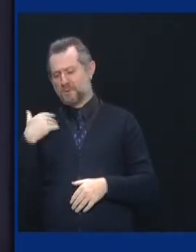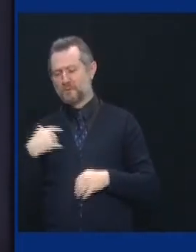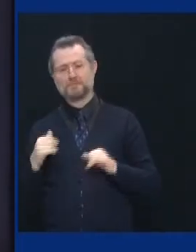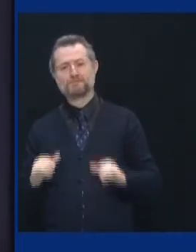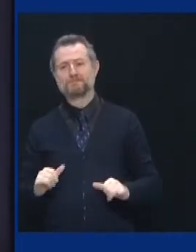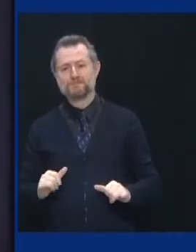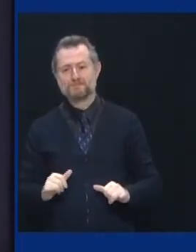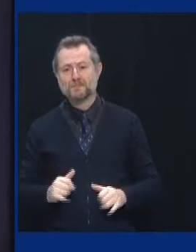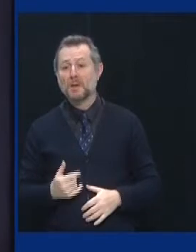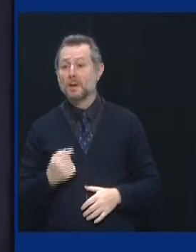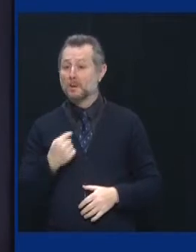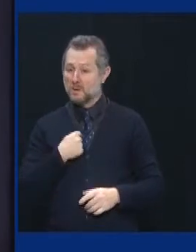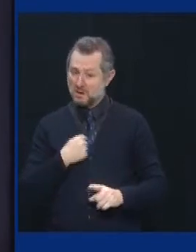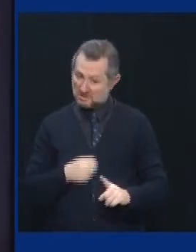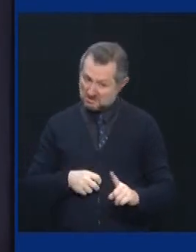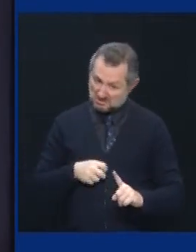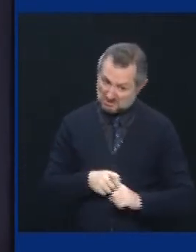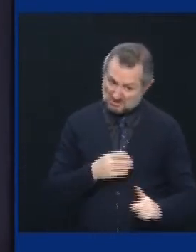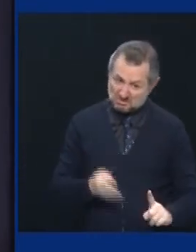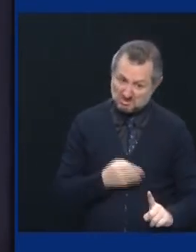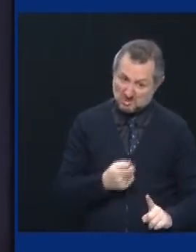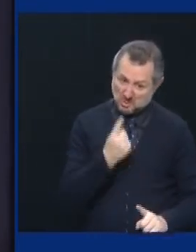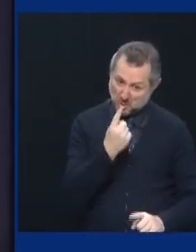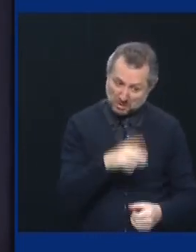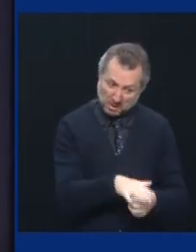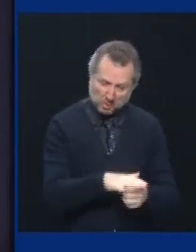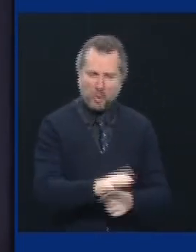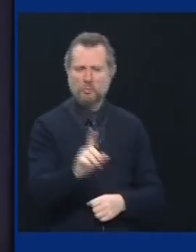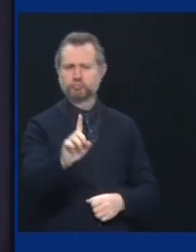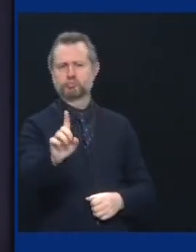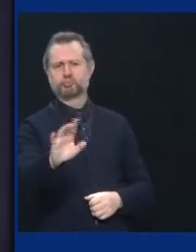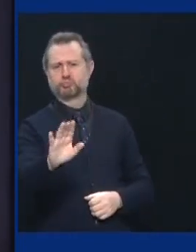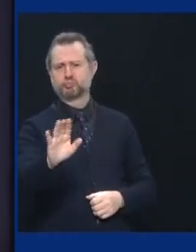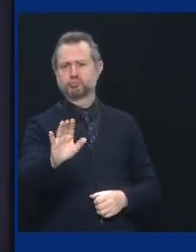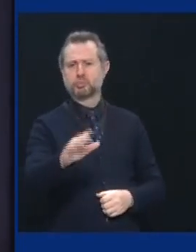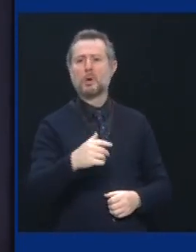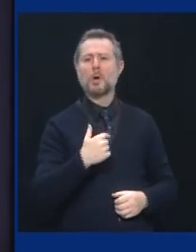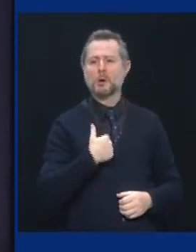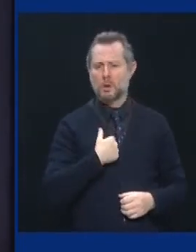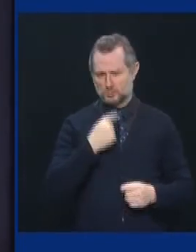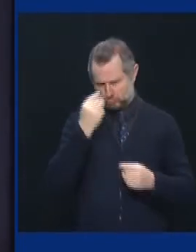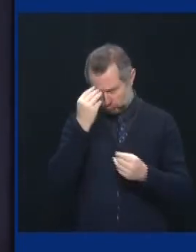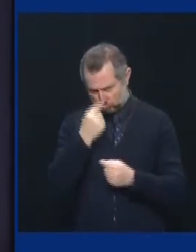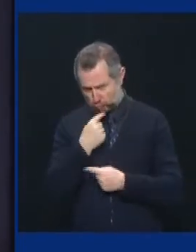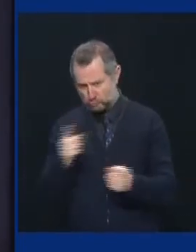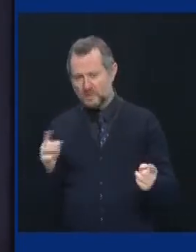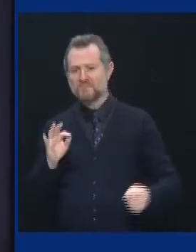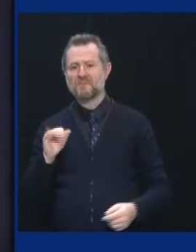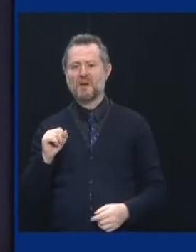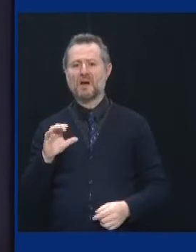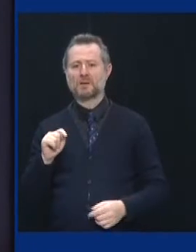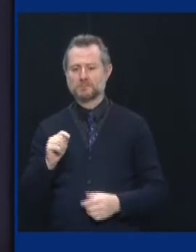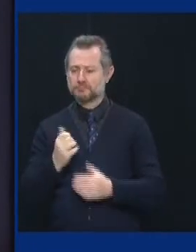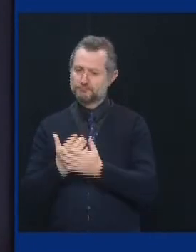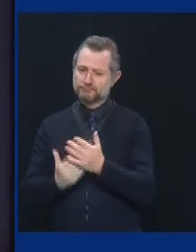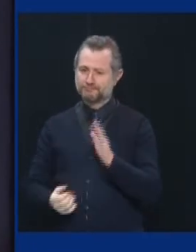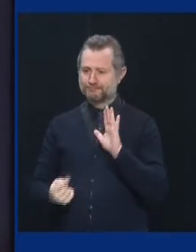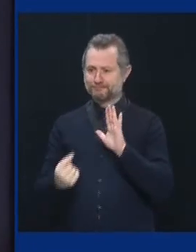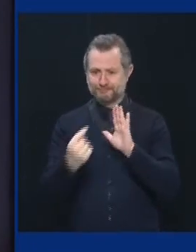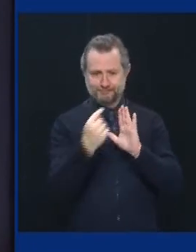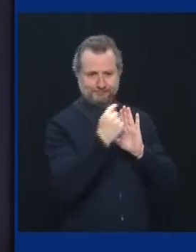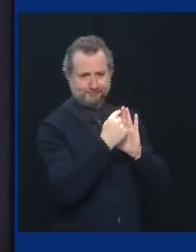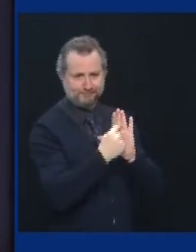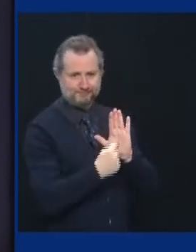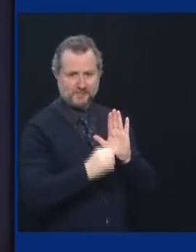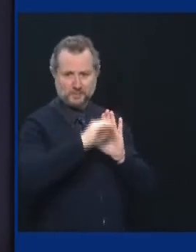call out anyone. I gave New Yorkers the facts. Here are the statewide numbers. Here are the regions by numbers. This is